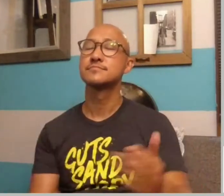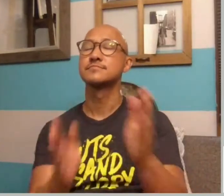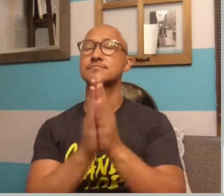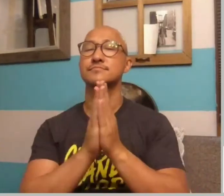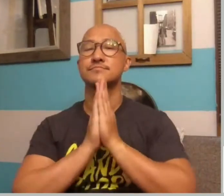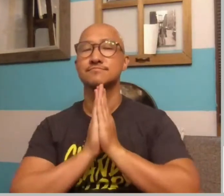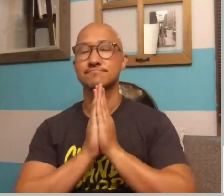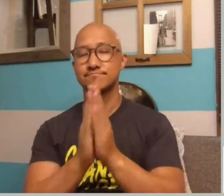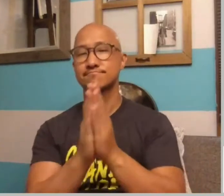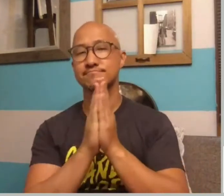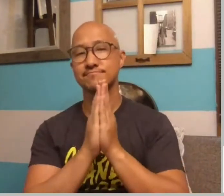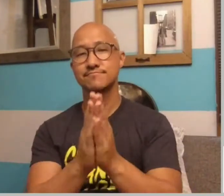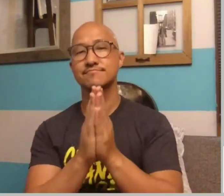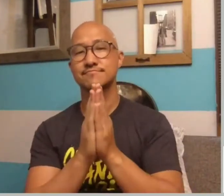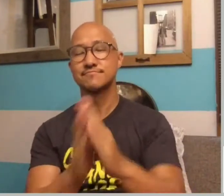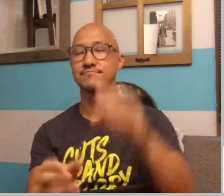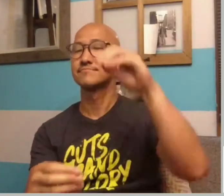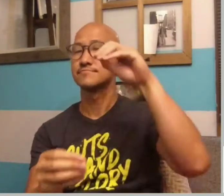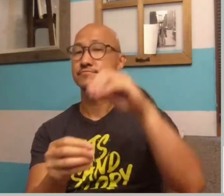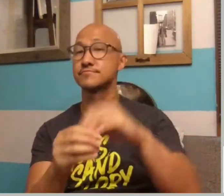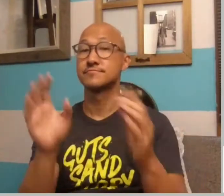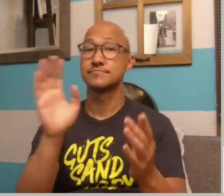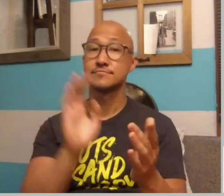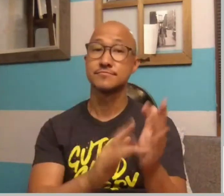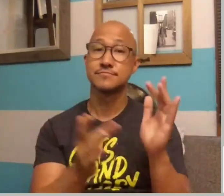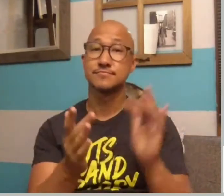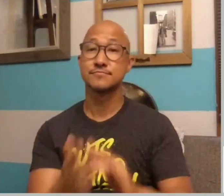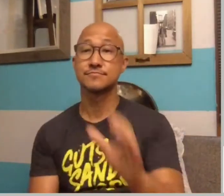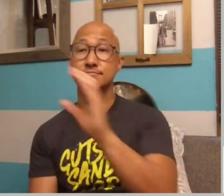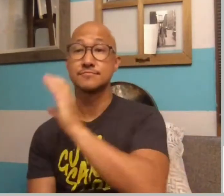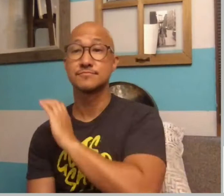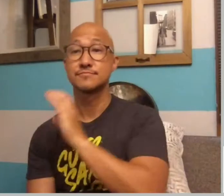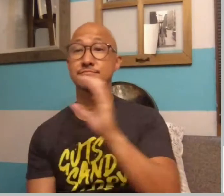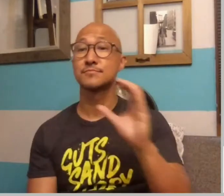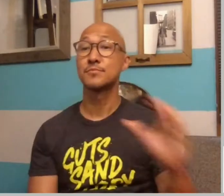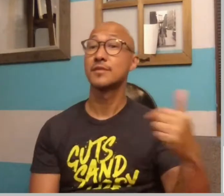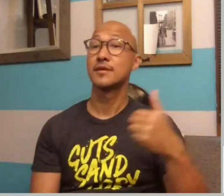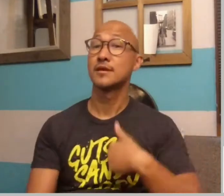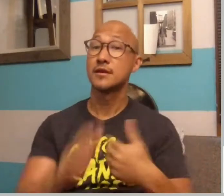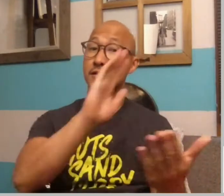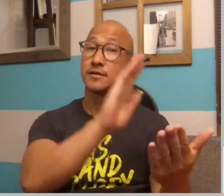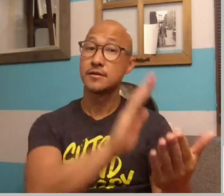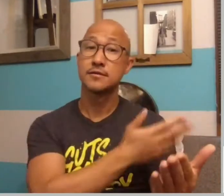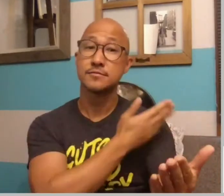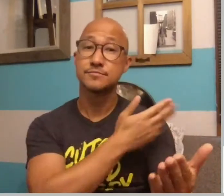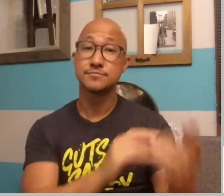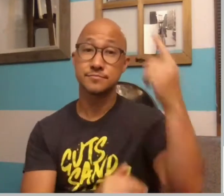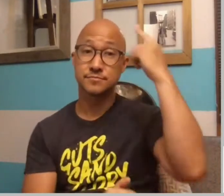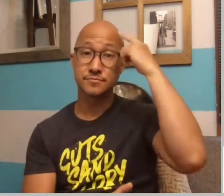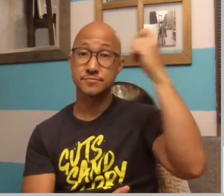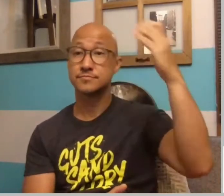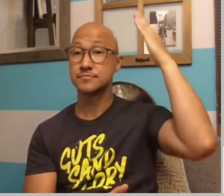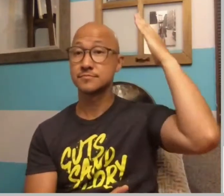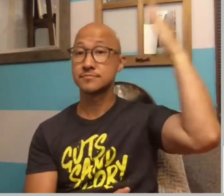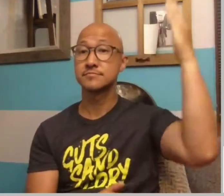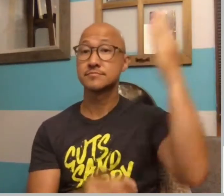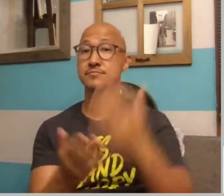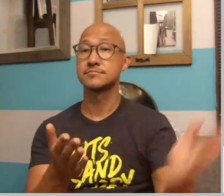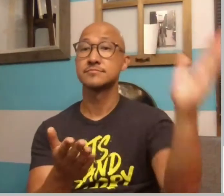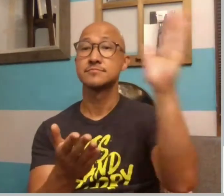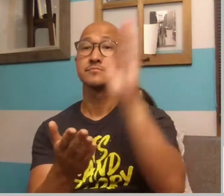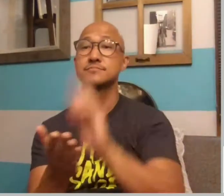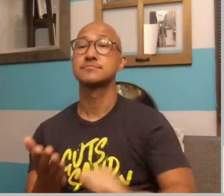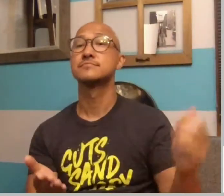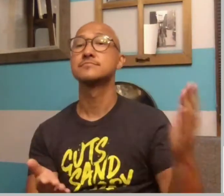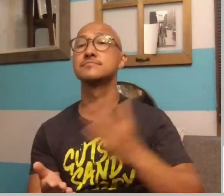Oh, yes, I'm praying today. In Jesus Christ, I'm singing today because he's taken